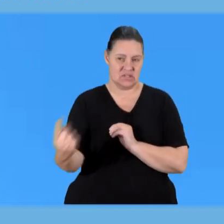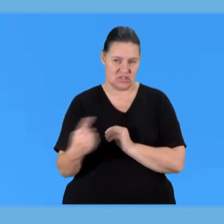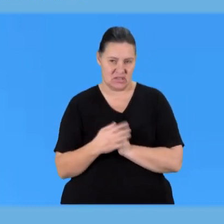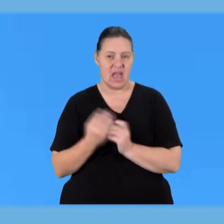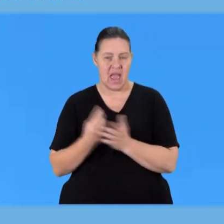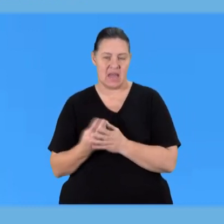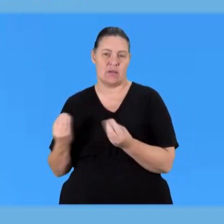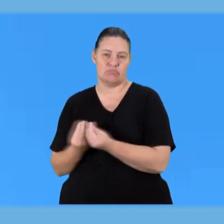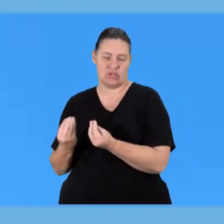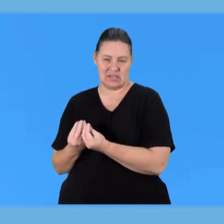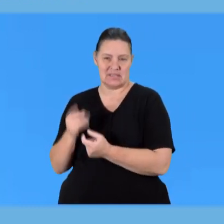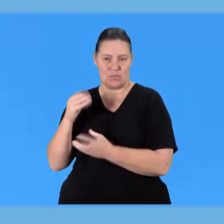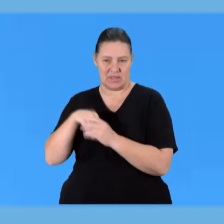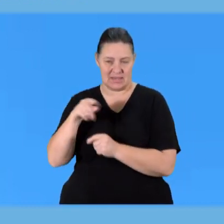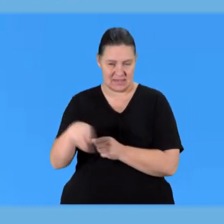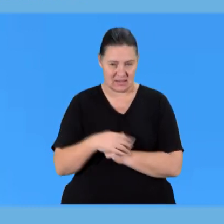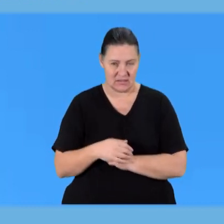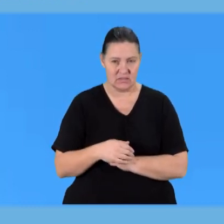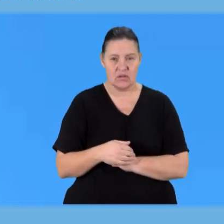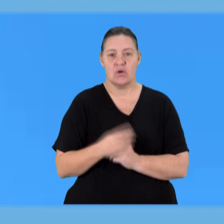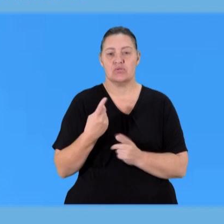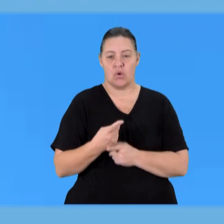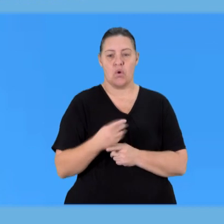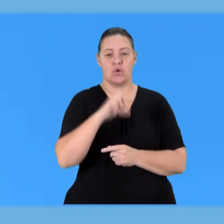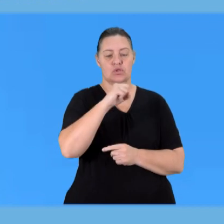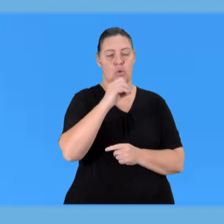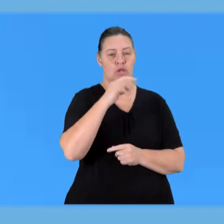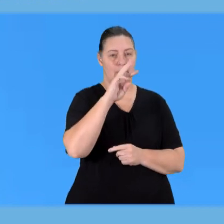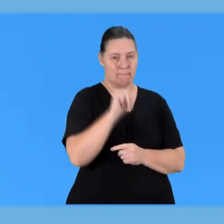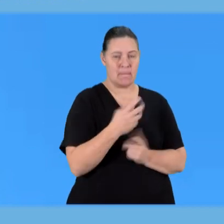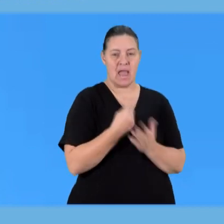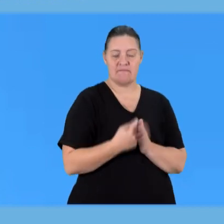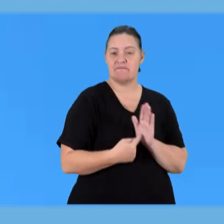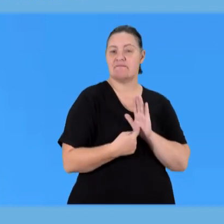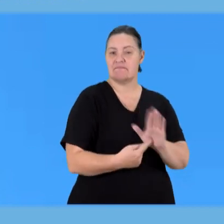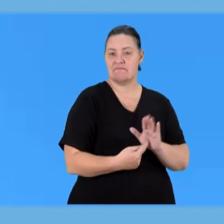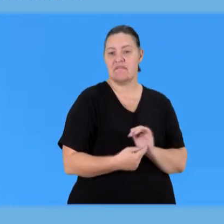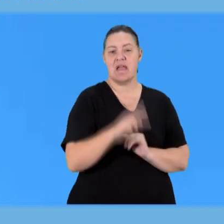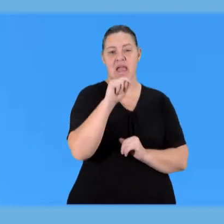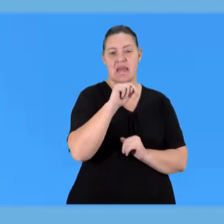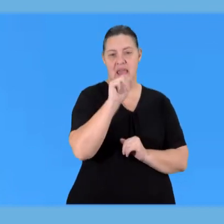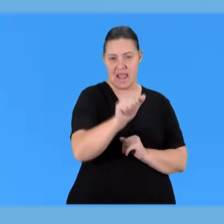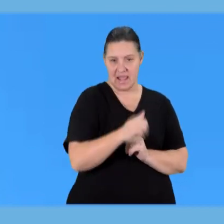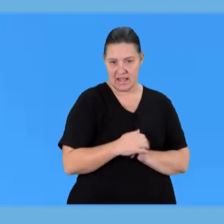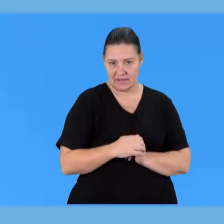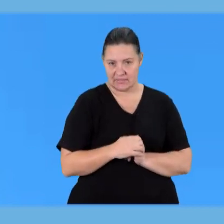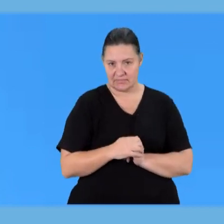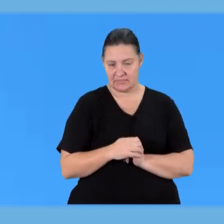of these reactants and products in these reactions. So sodium, we know that it has a chemical symbol of